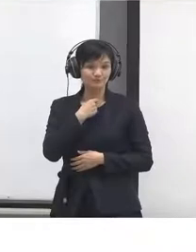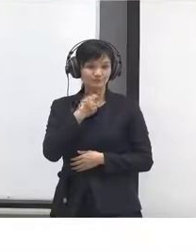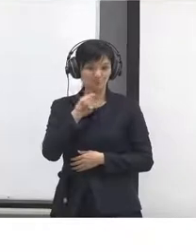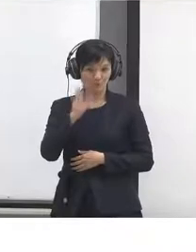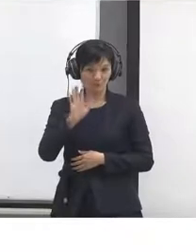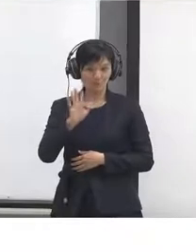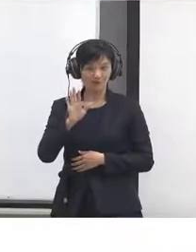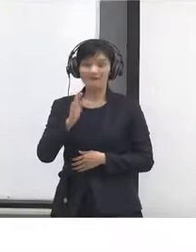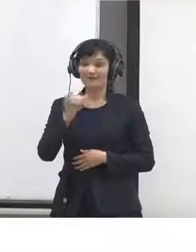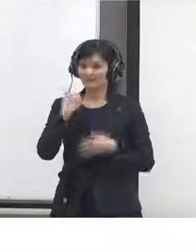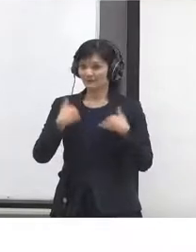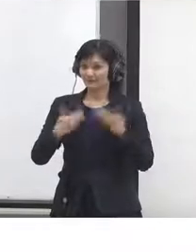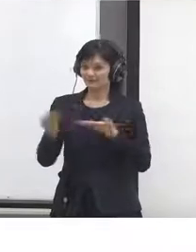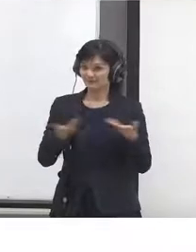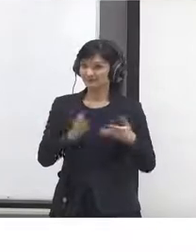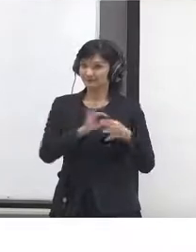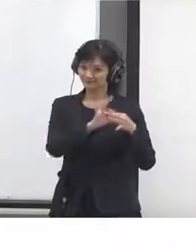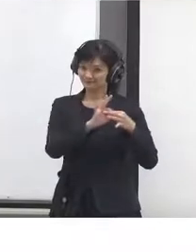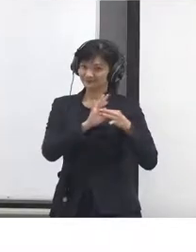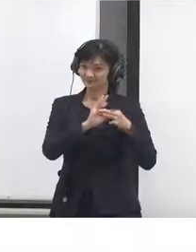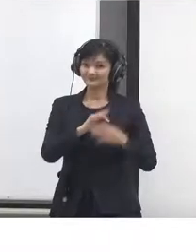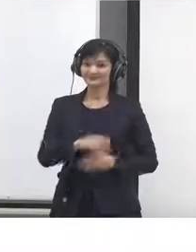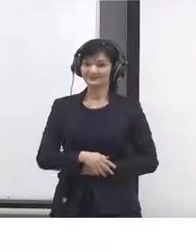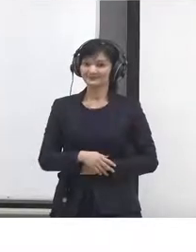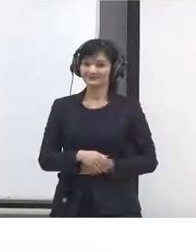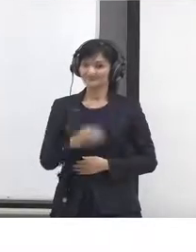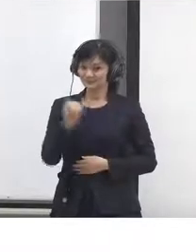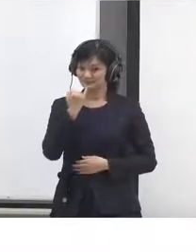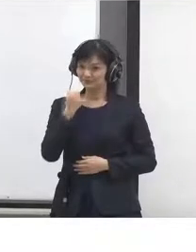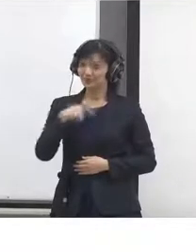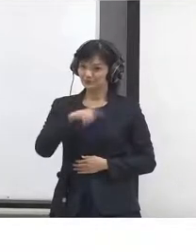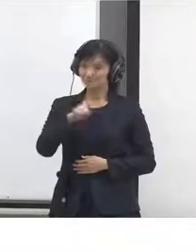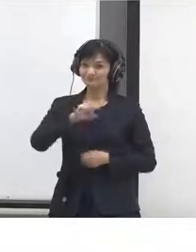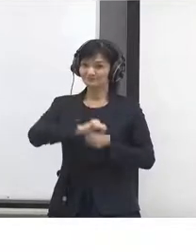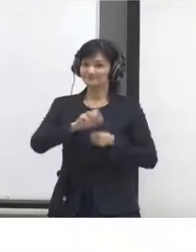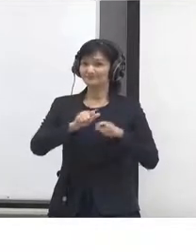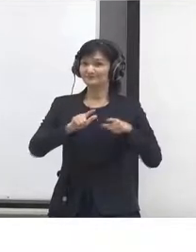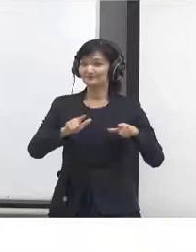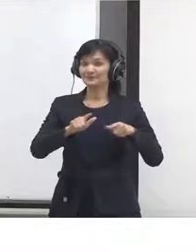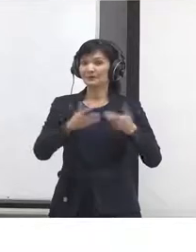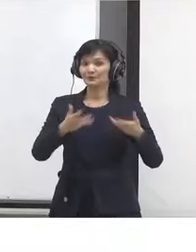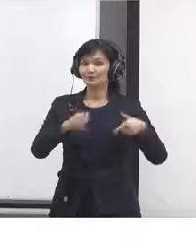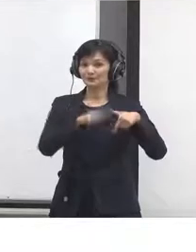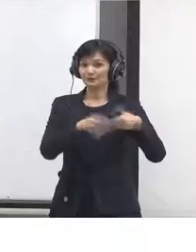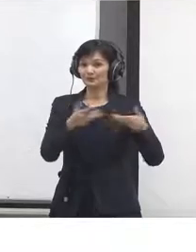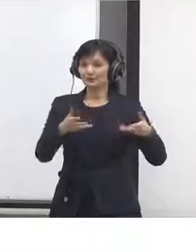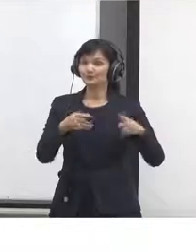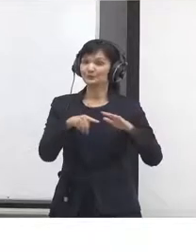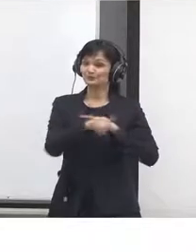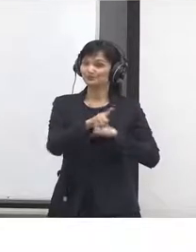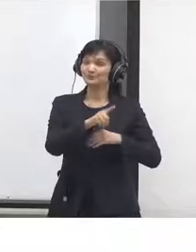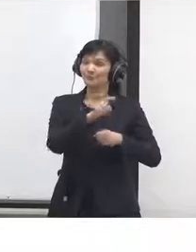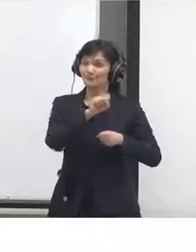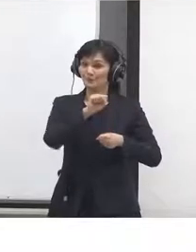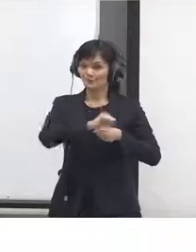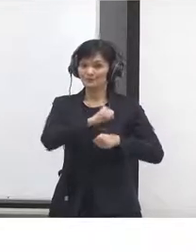Okay. Yeah, let's go to Toronto. Yeah, so next, any other question from